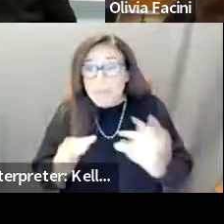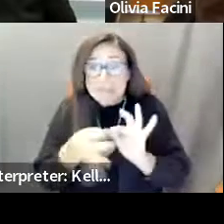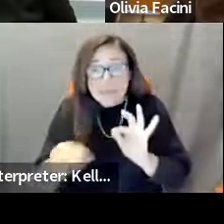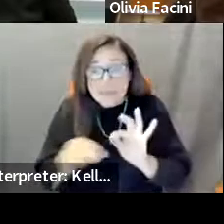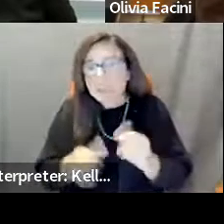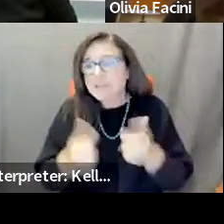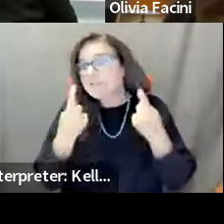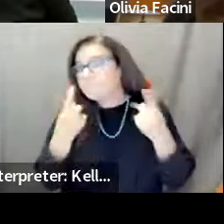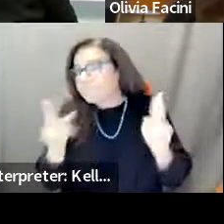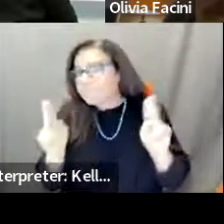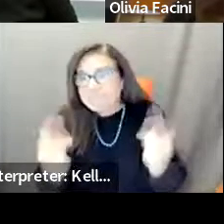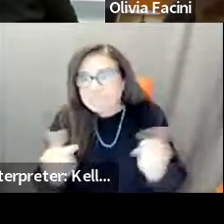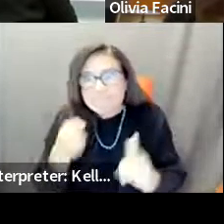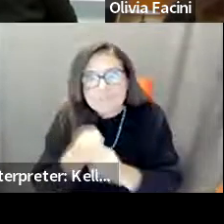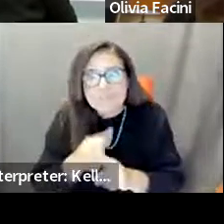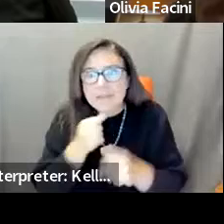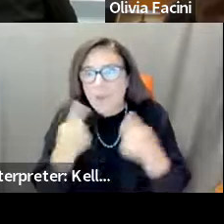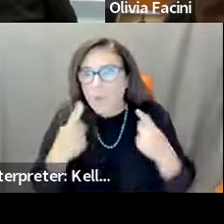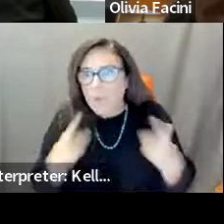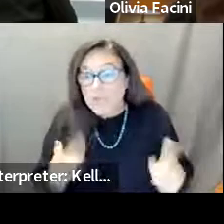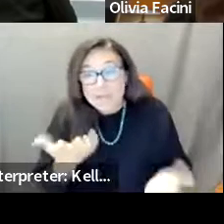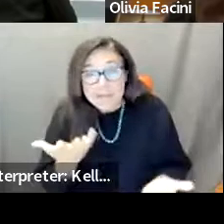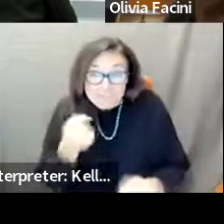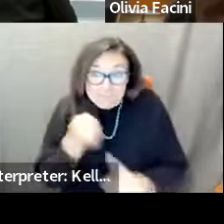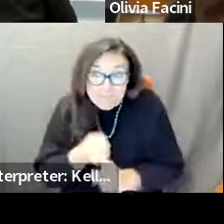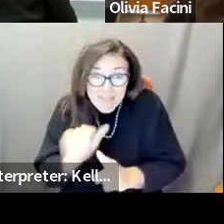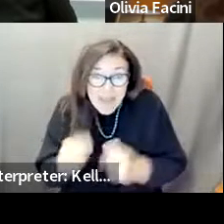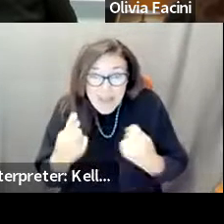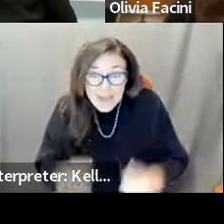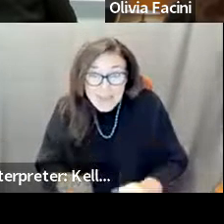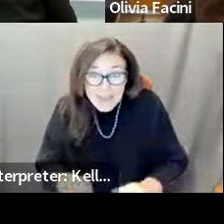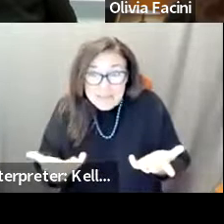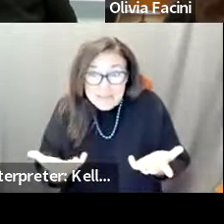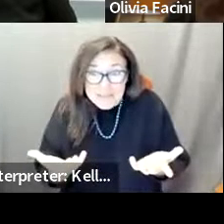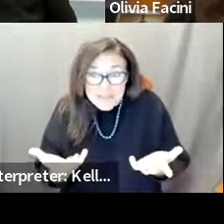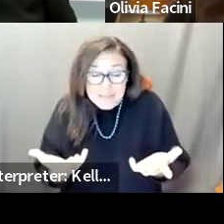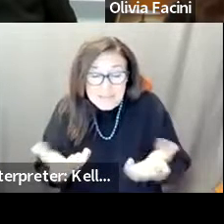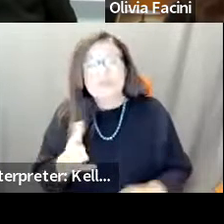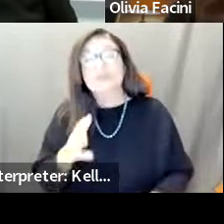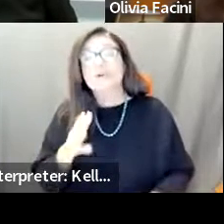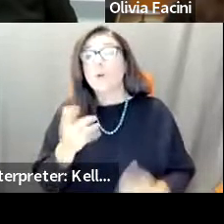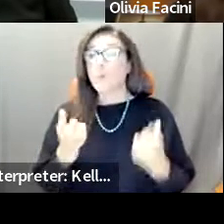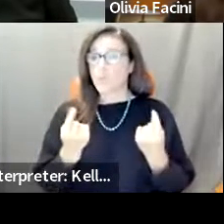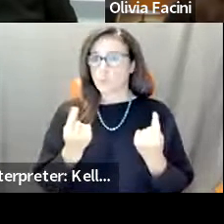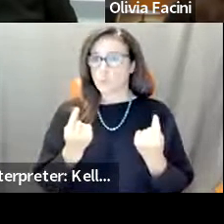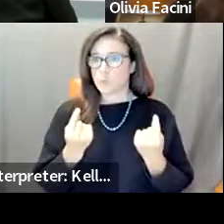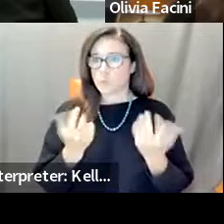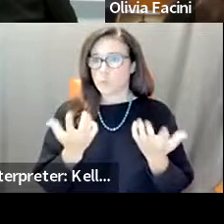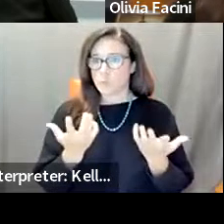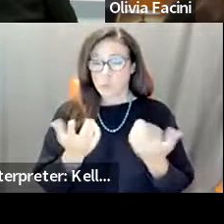so how are you going to kind of reconcile that with your patron?